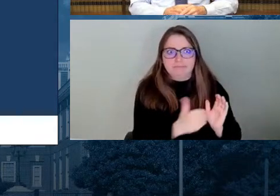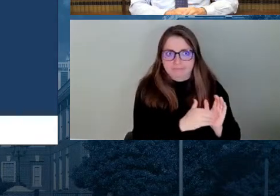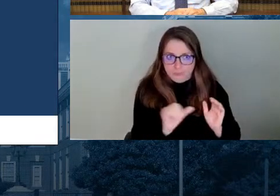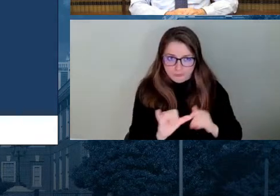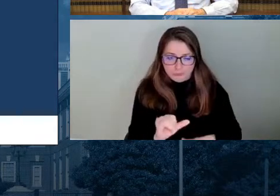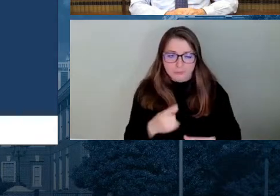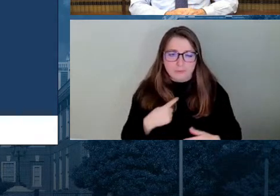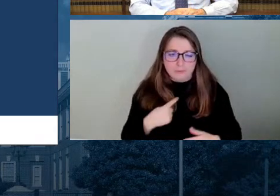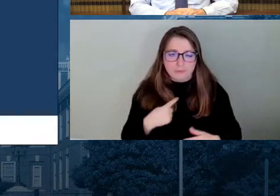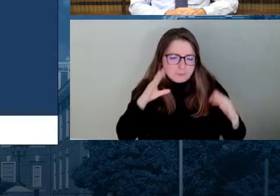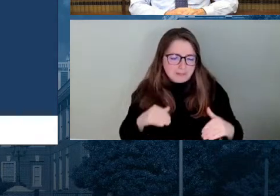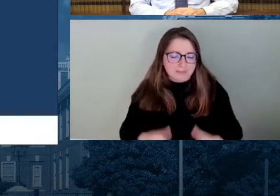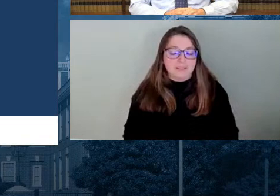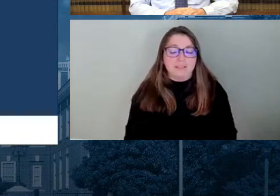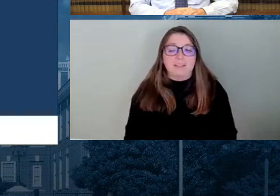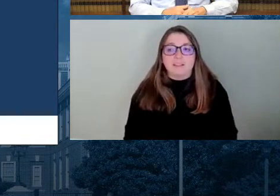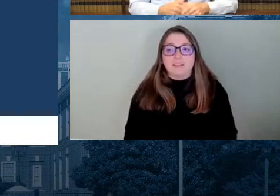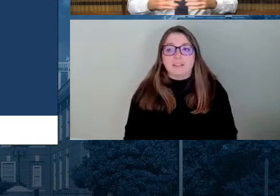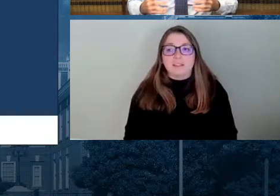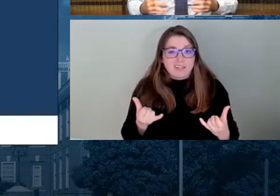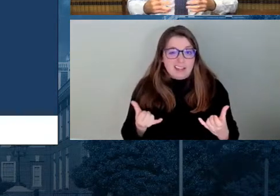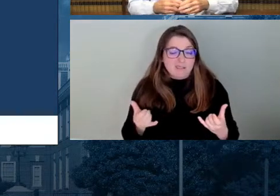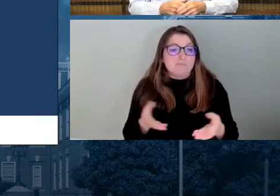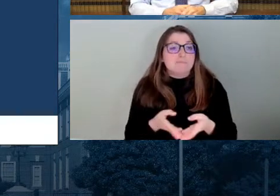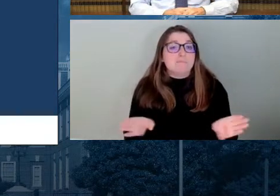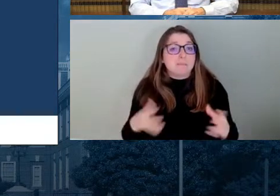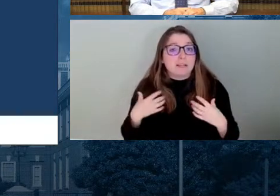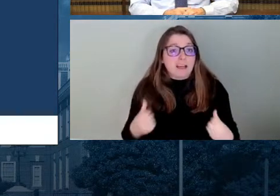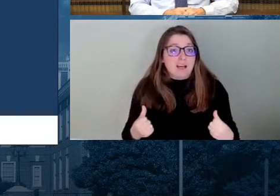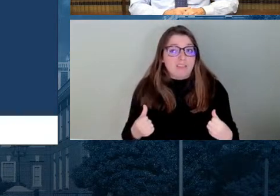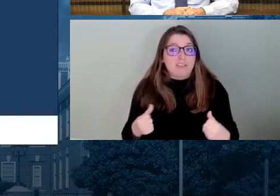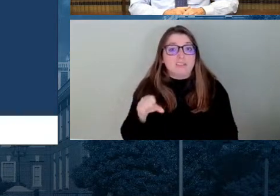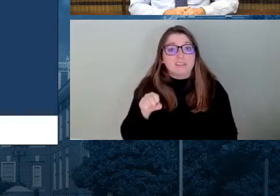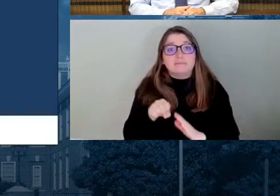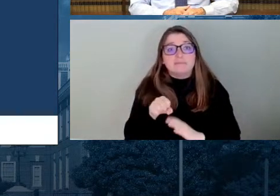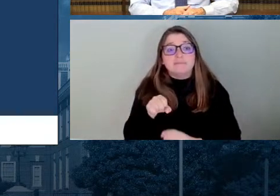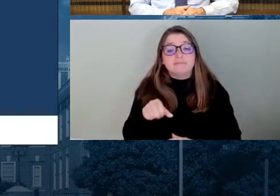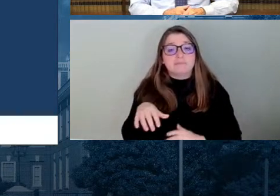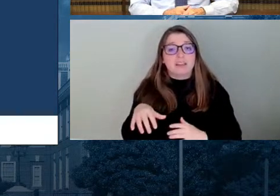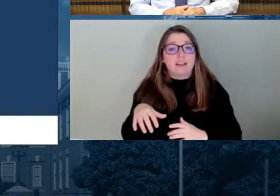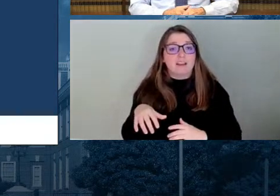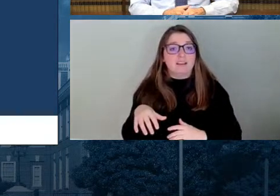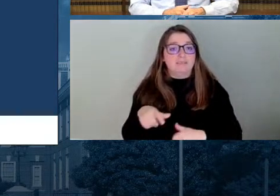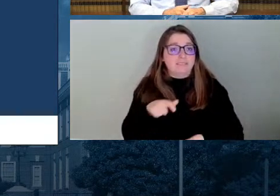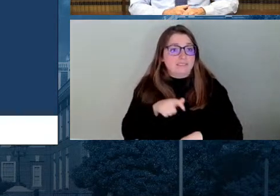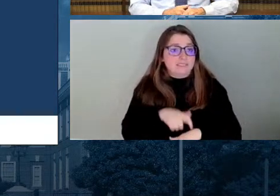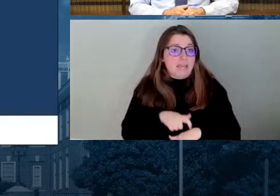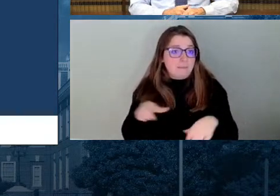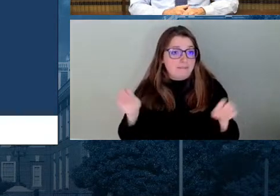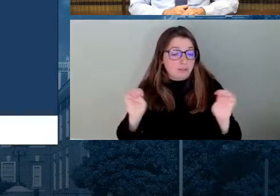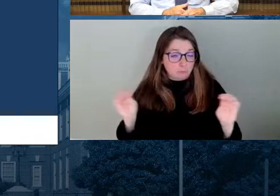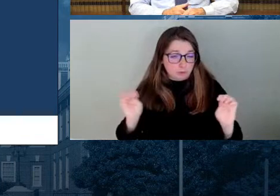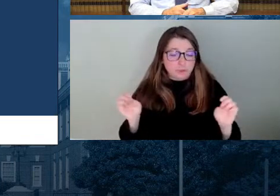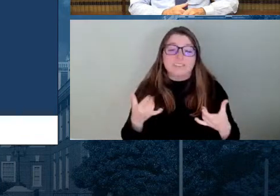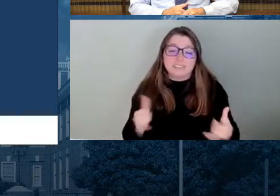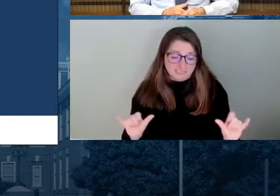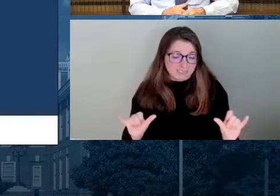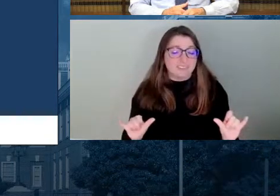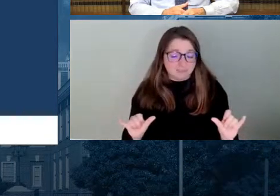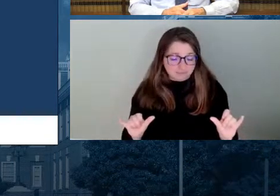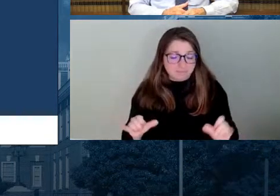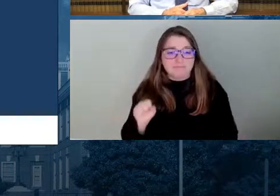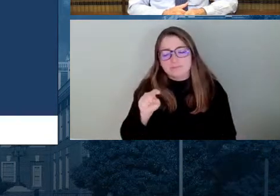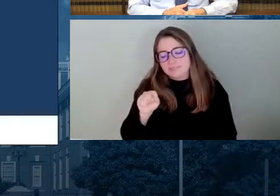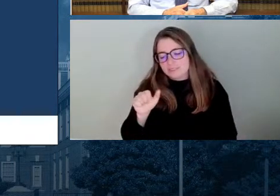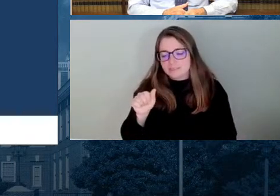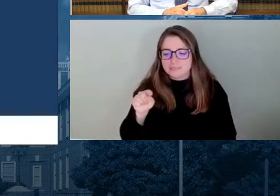are in a public health state of emergency, mostly to allow a certain staffing provisions for hospitals,